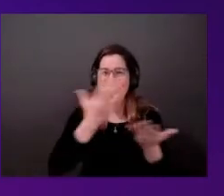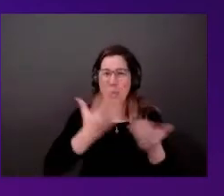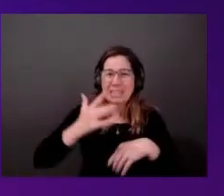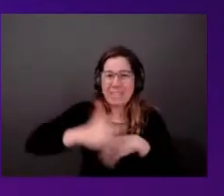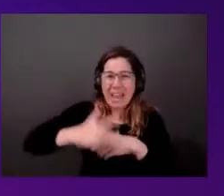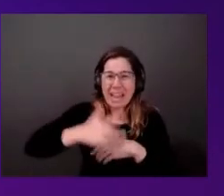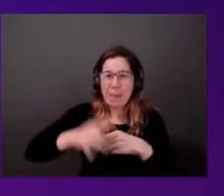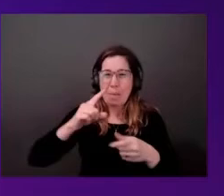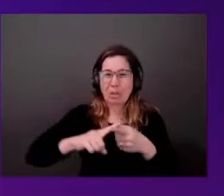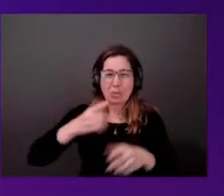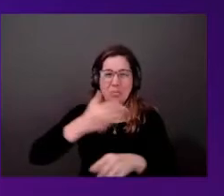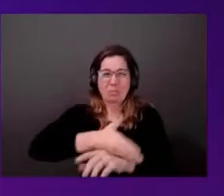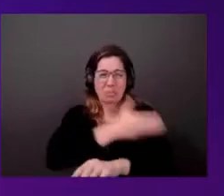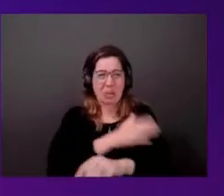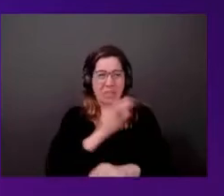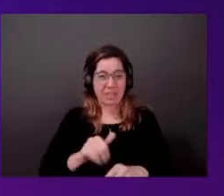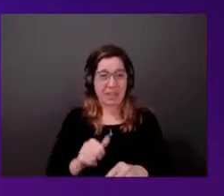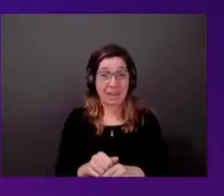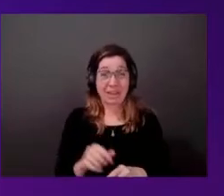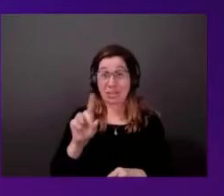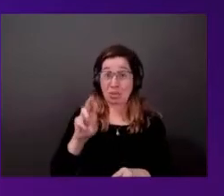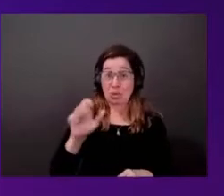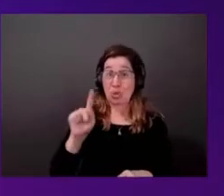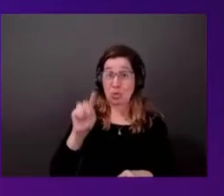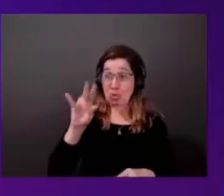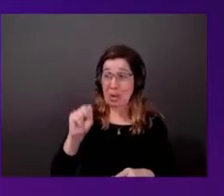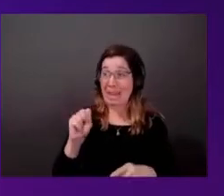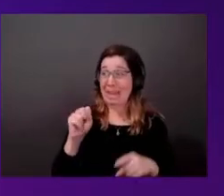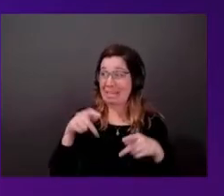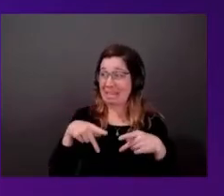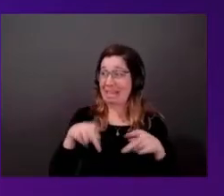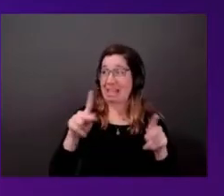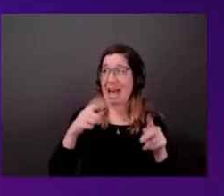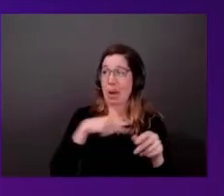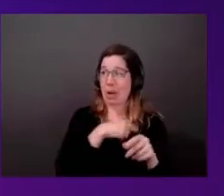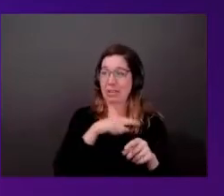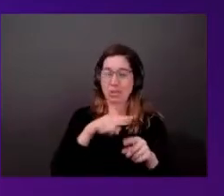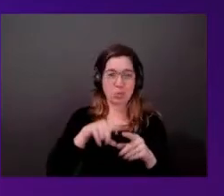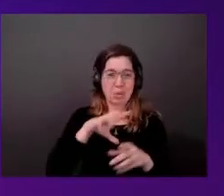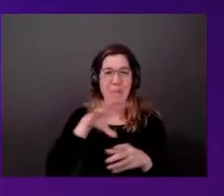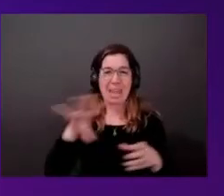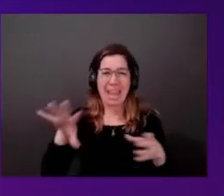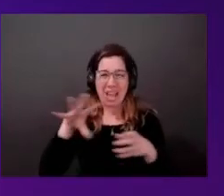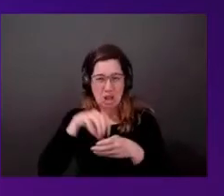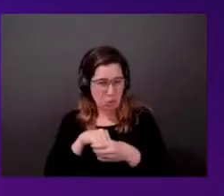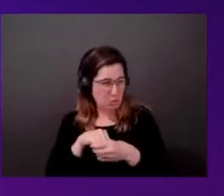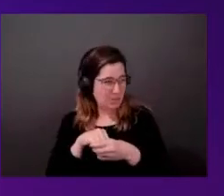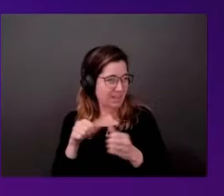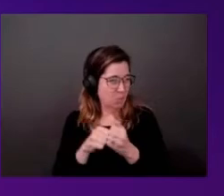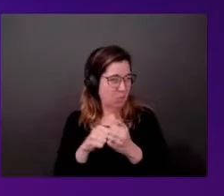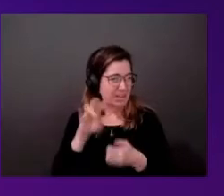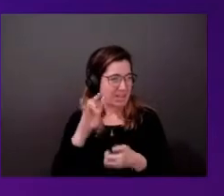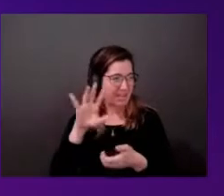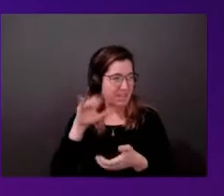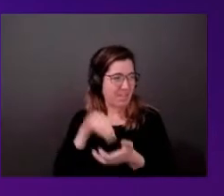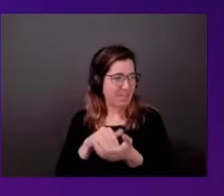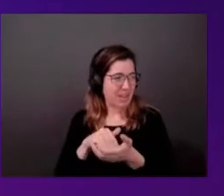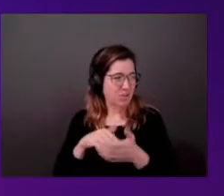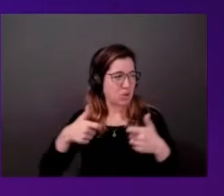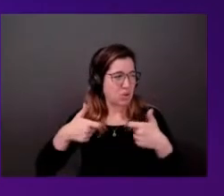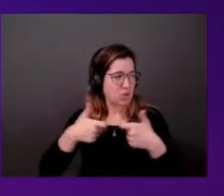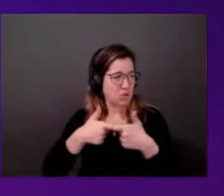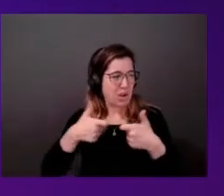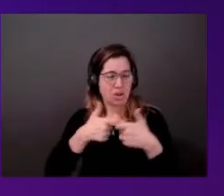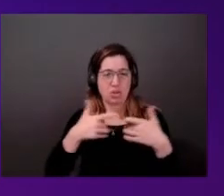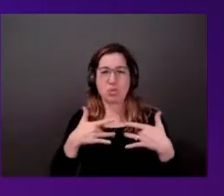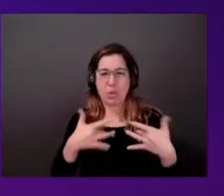Digital twins allow us to be inclusive with our 75,000 employees globally. We're able